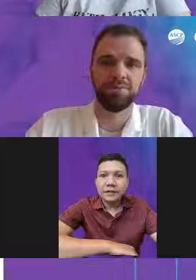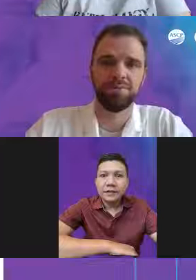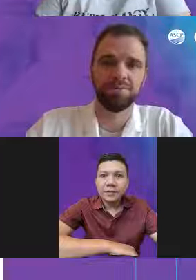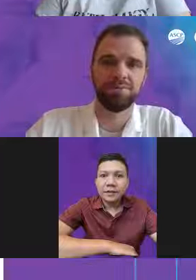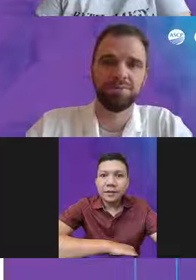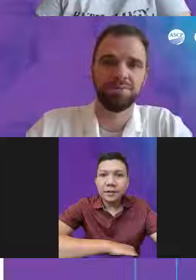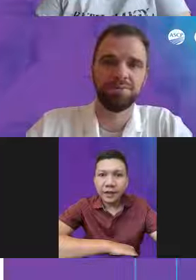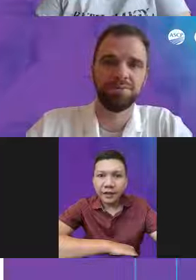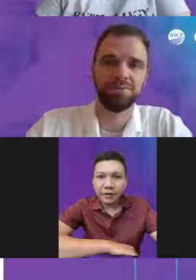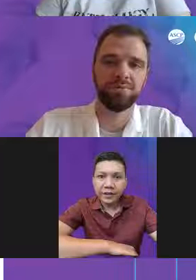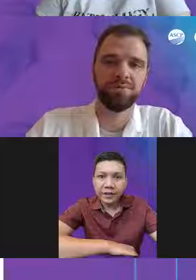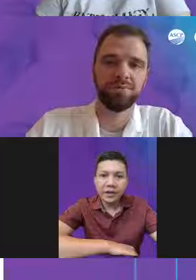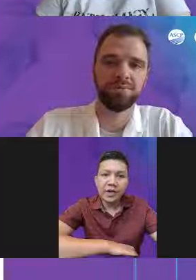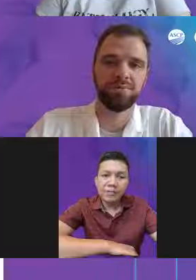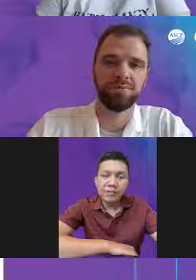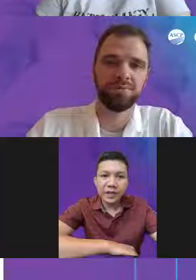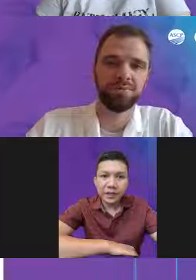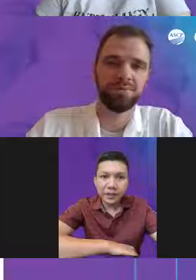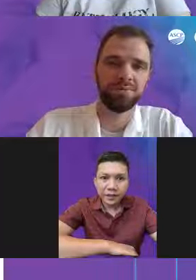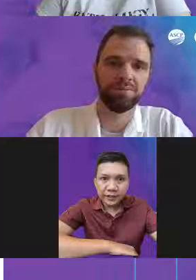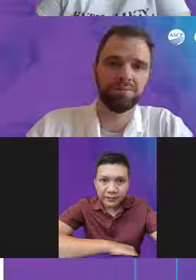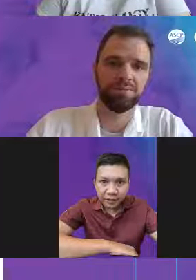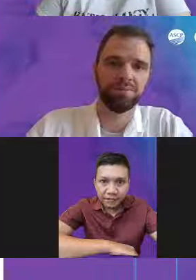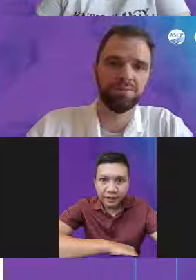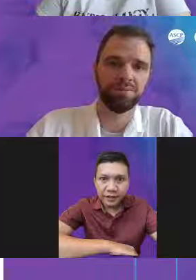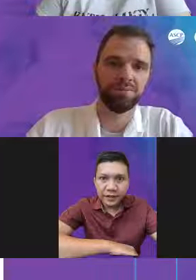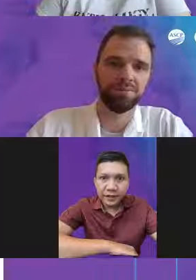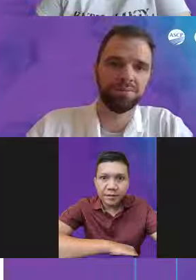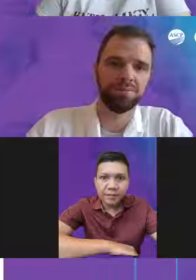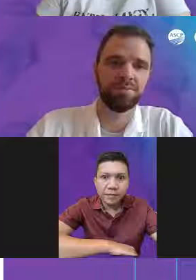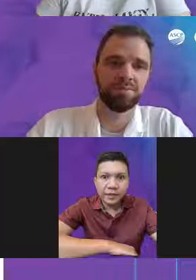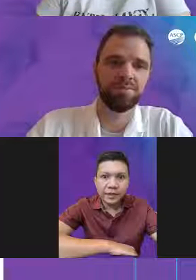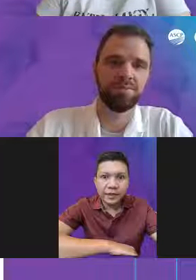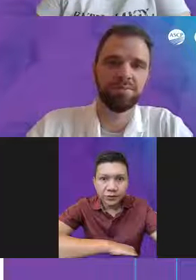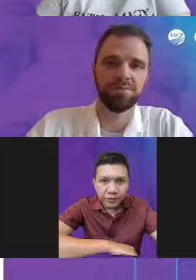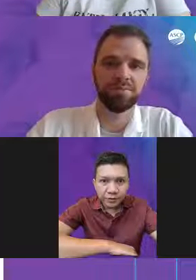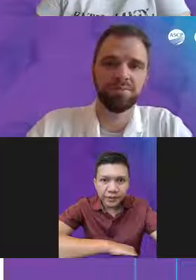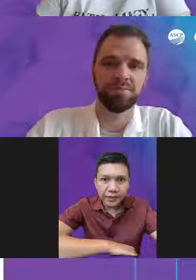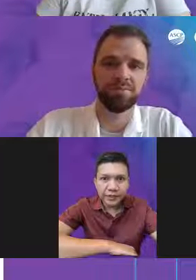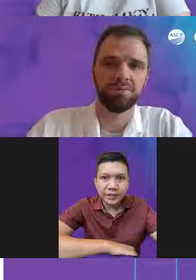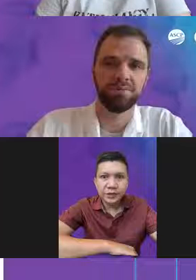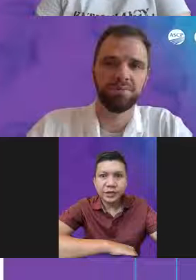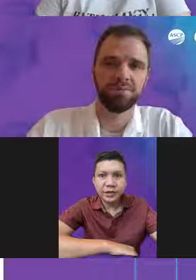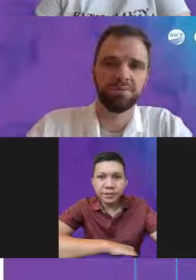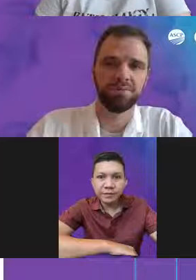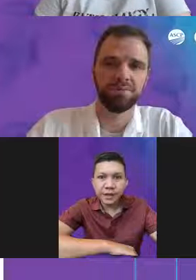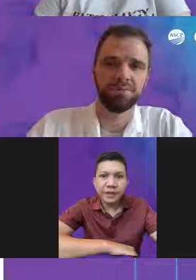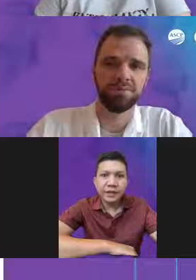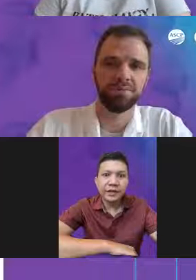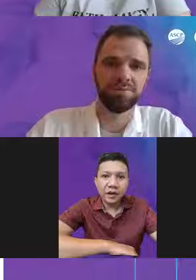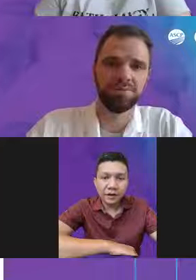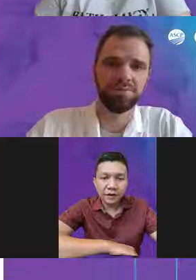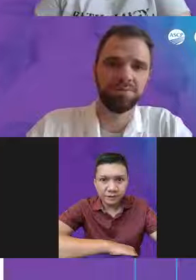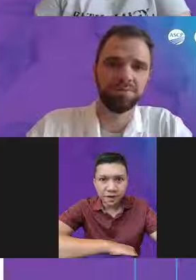And the pale area in that cell next to the nucleus is where the Golgi